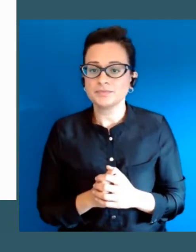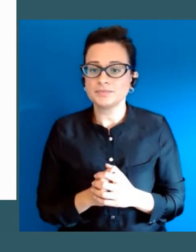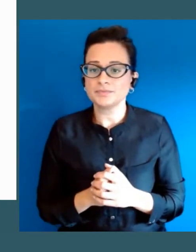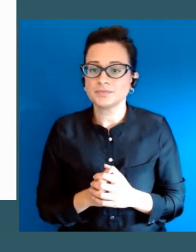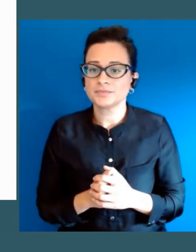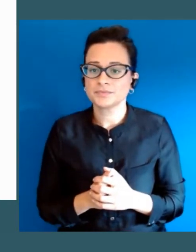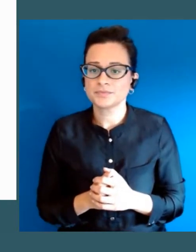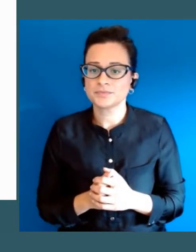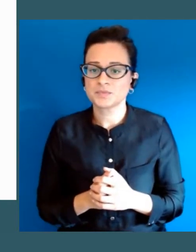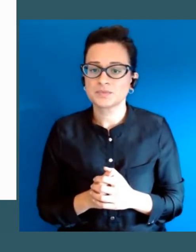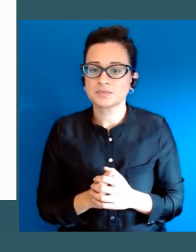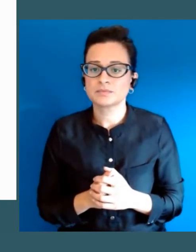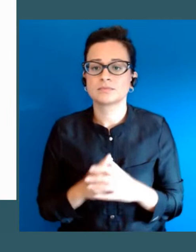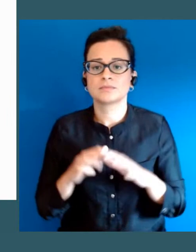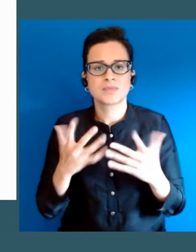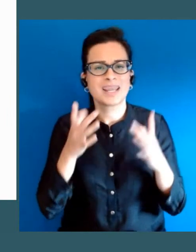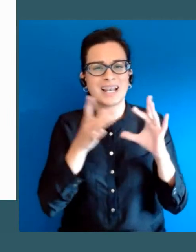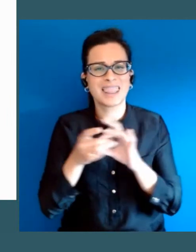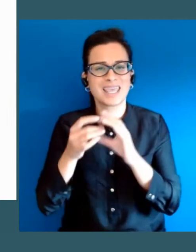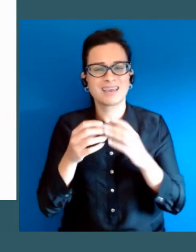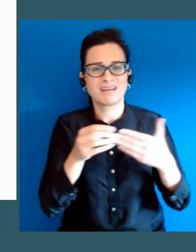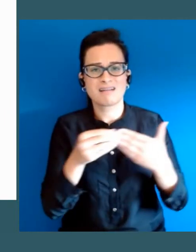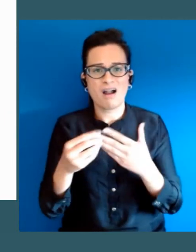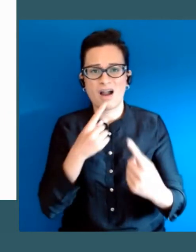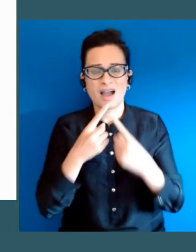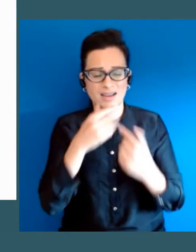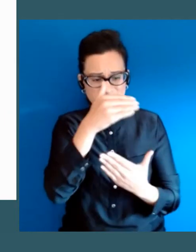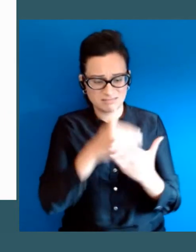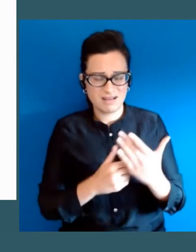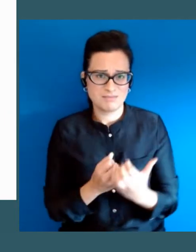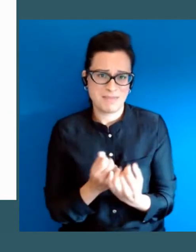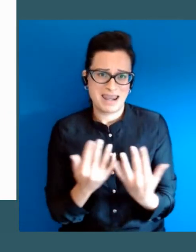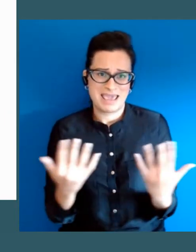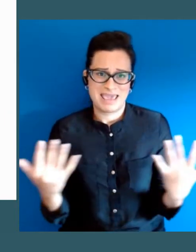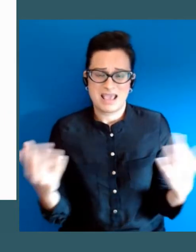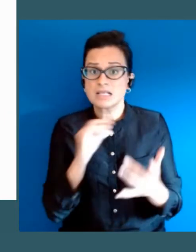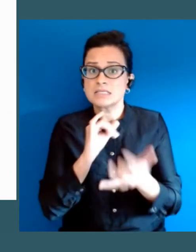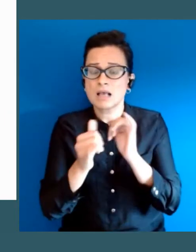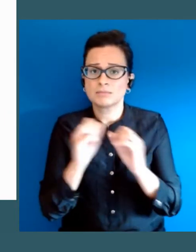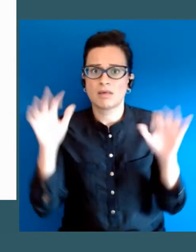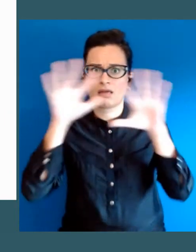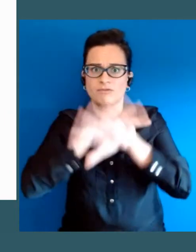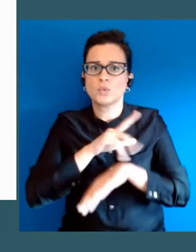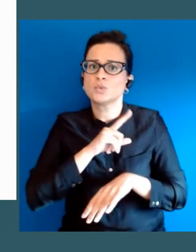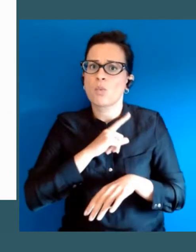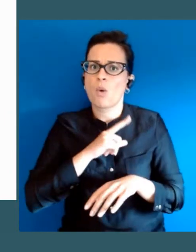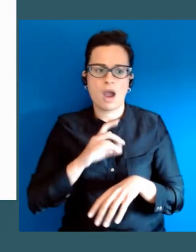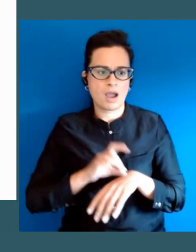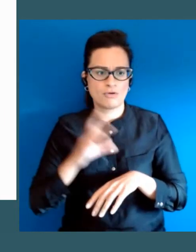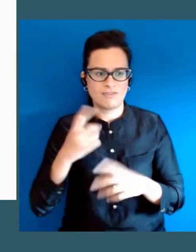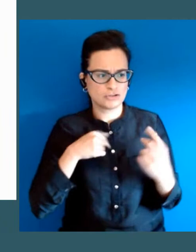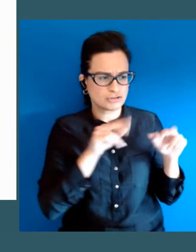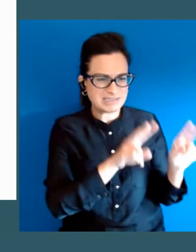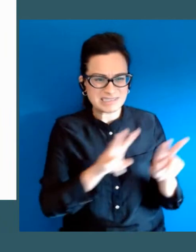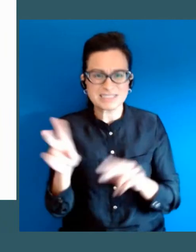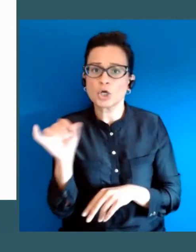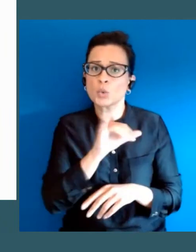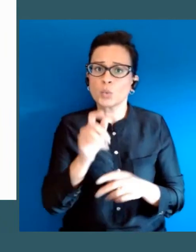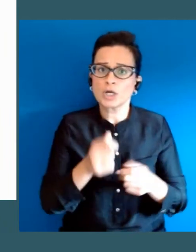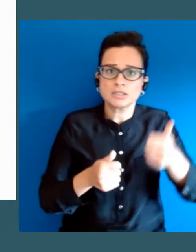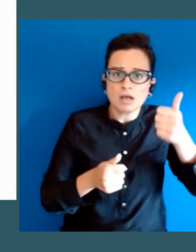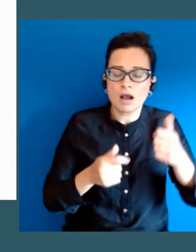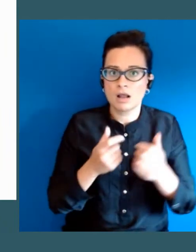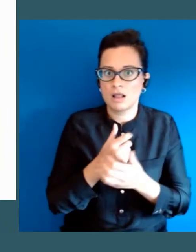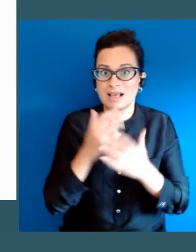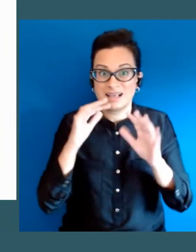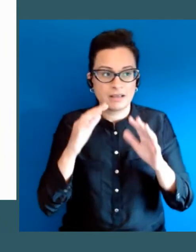So in regards to guidelines, there's many out there, and it can be really confusing for healthcare professionals. And in the last decade, so many guidelines have come